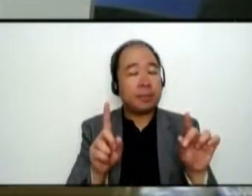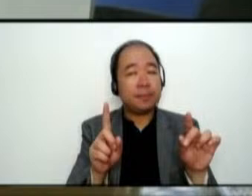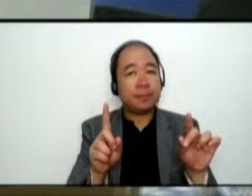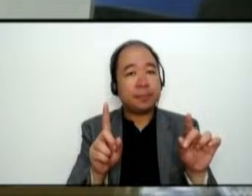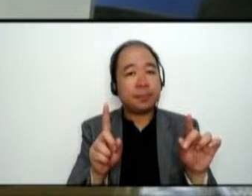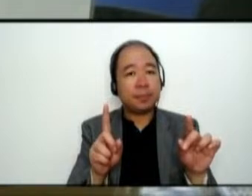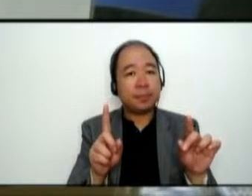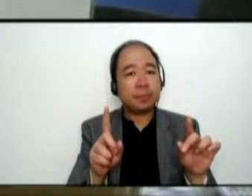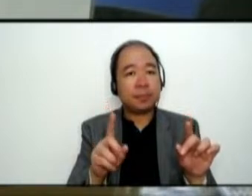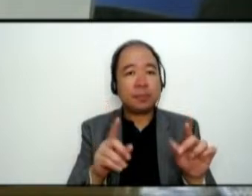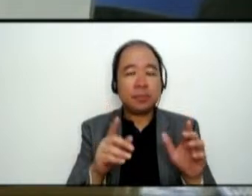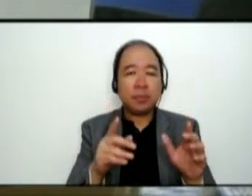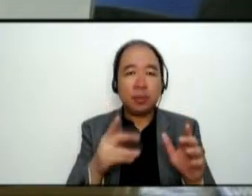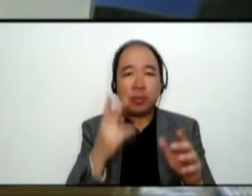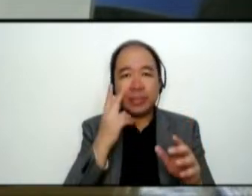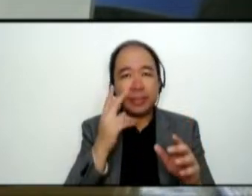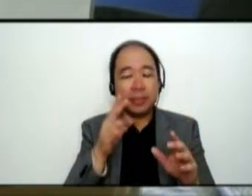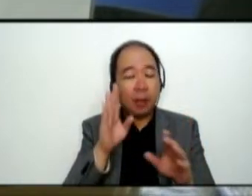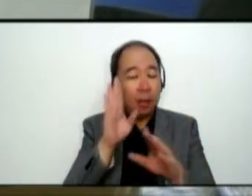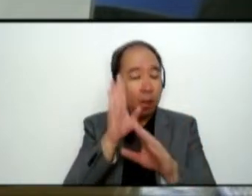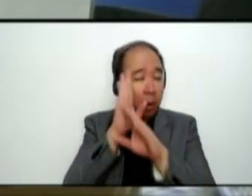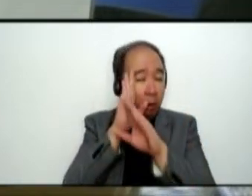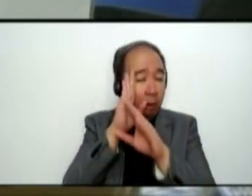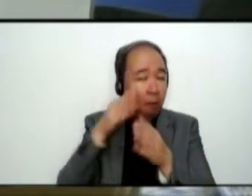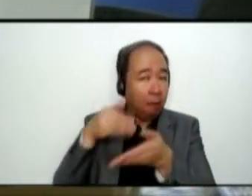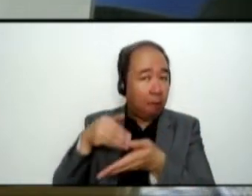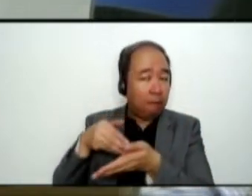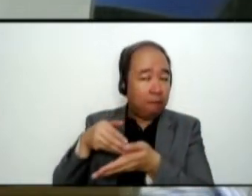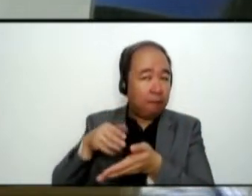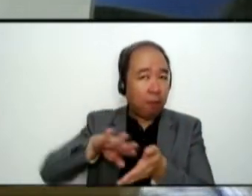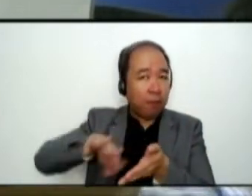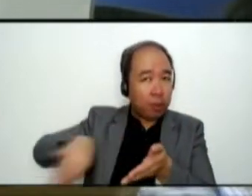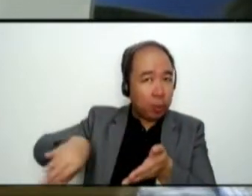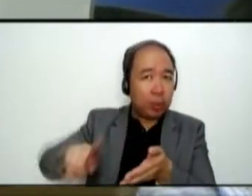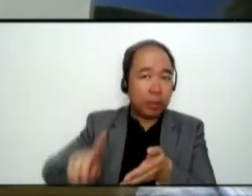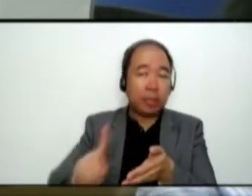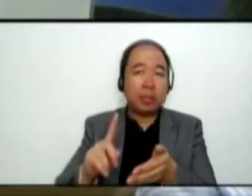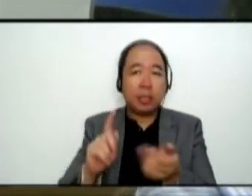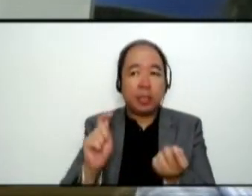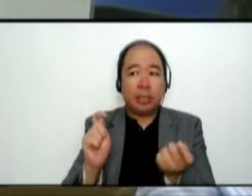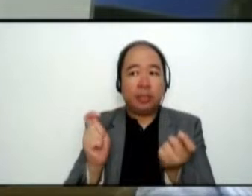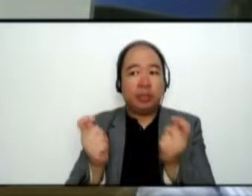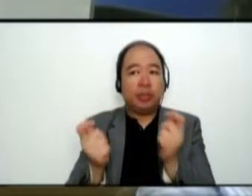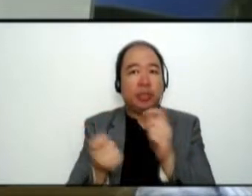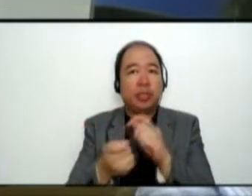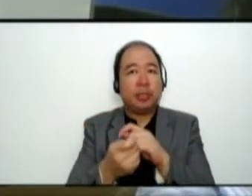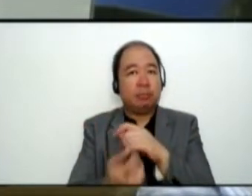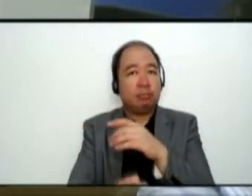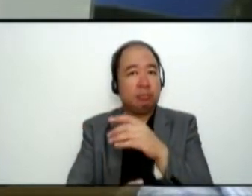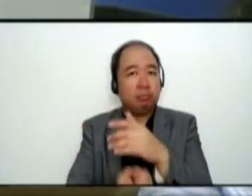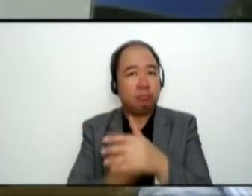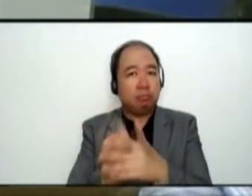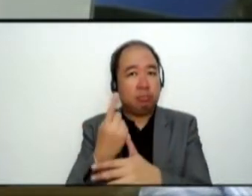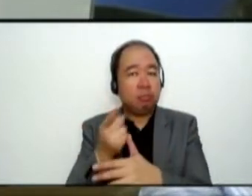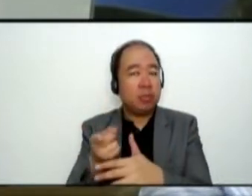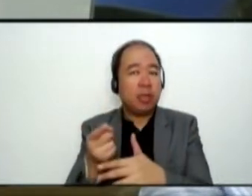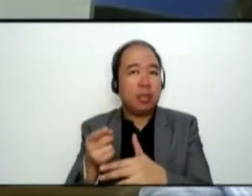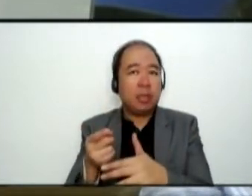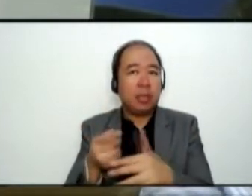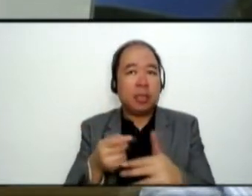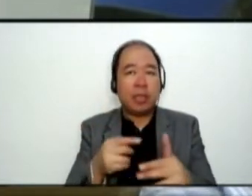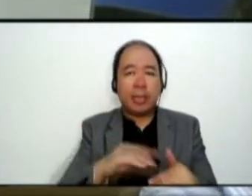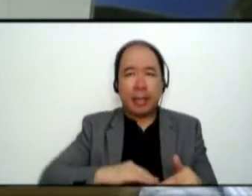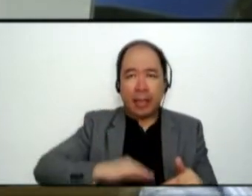tends to be overlooked in these trends are the changes occurring in the intergenerational